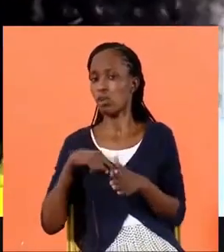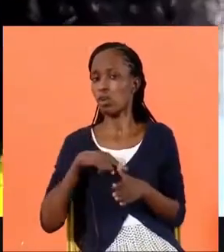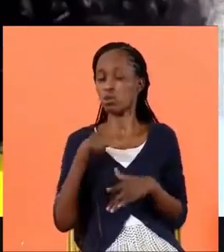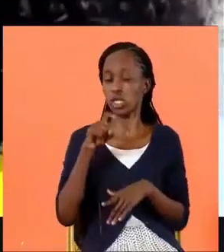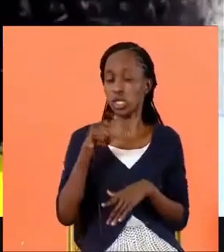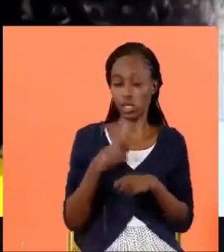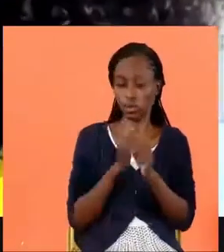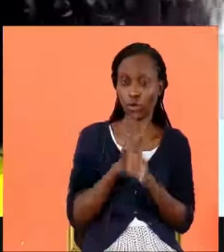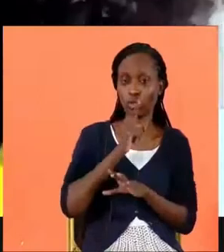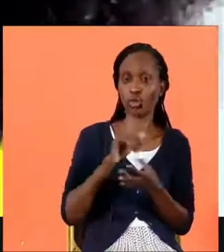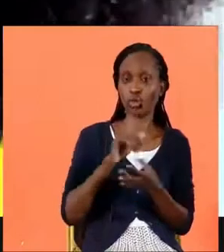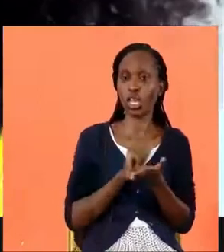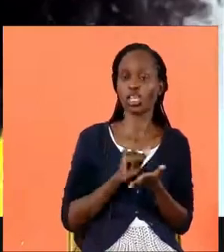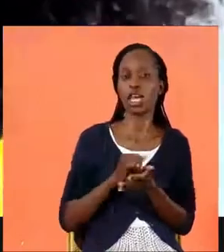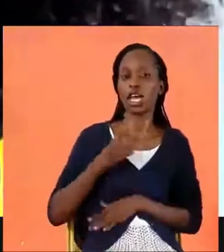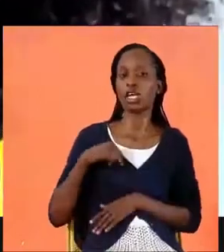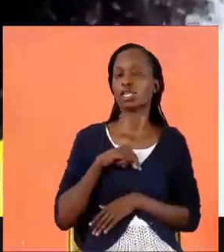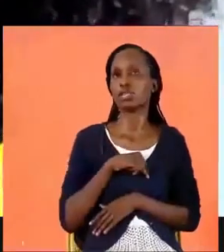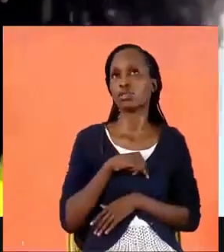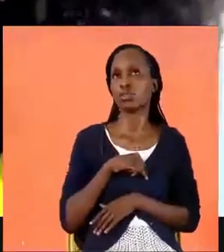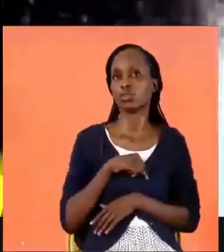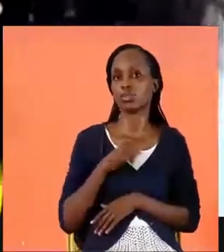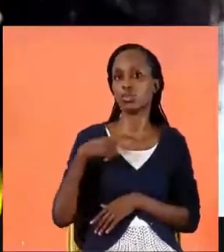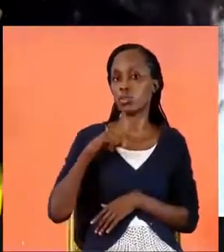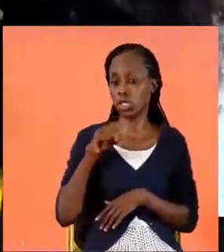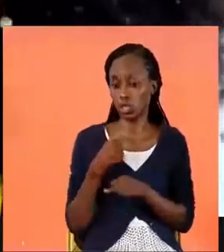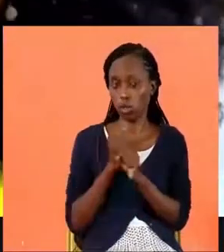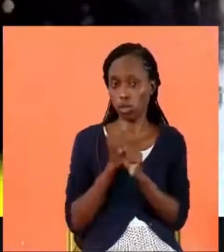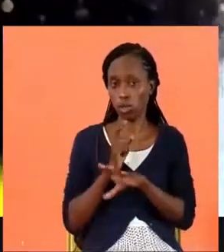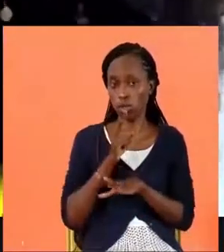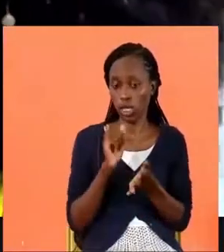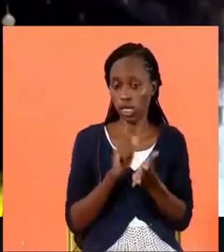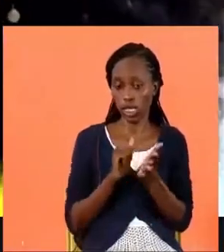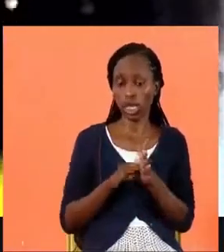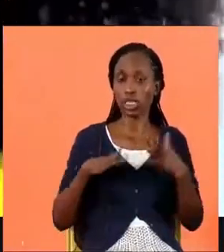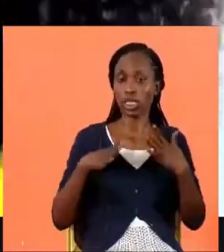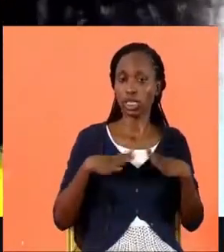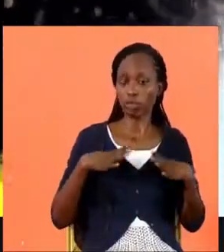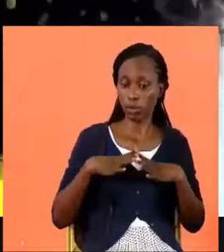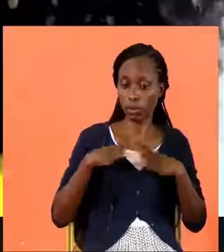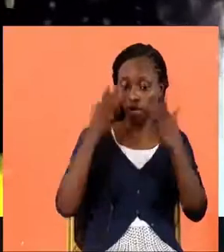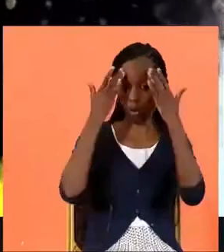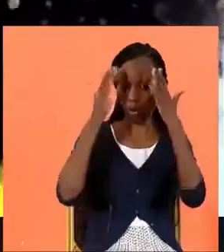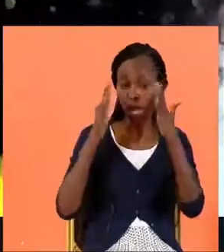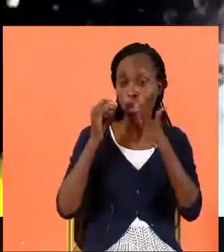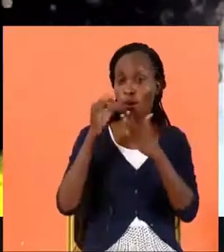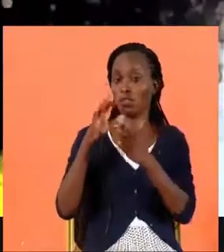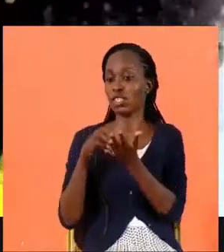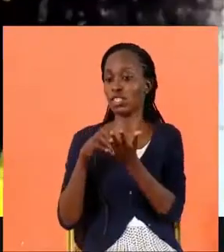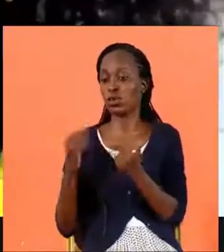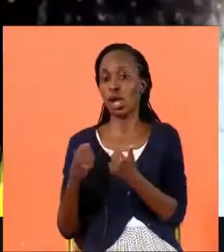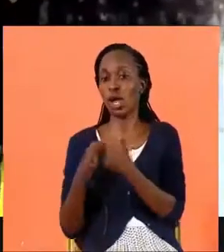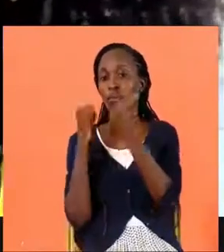ensure that our, how can I say this? We need to ensure that the citizens are well aware of the situation that is currently